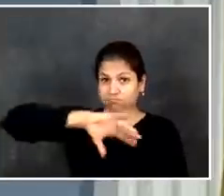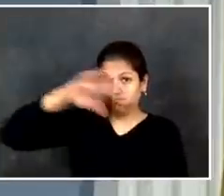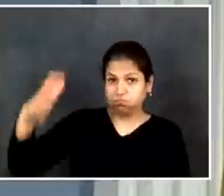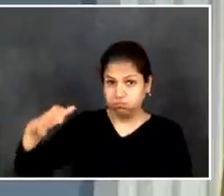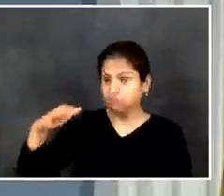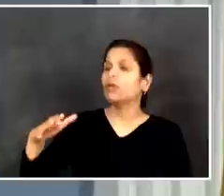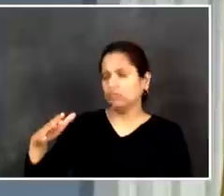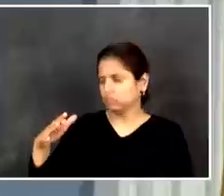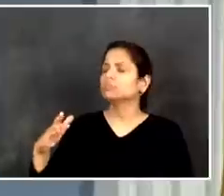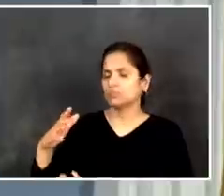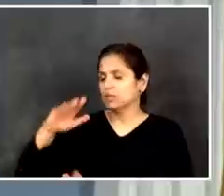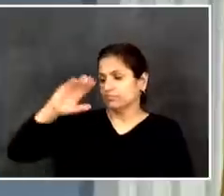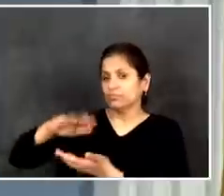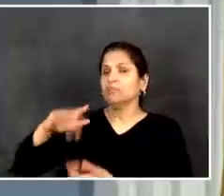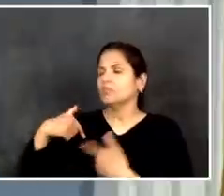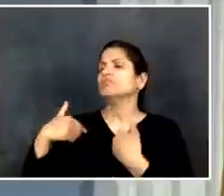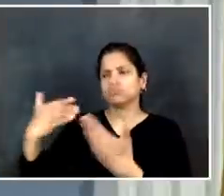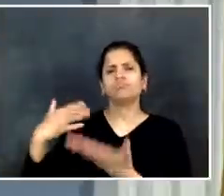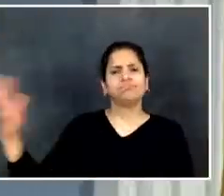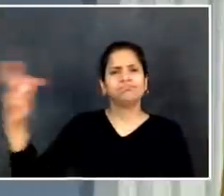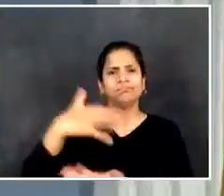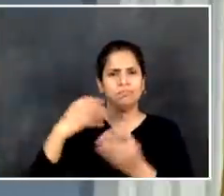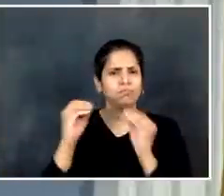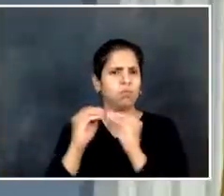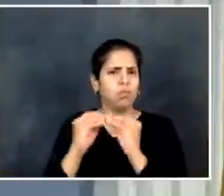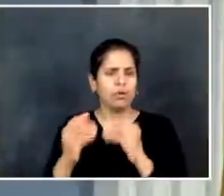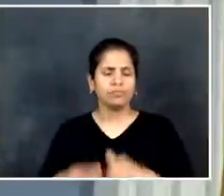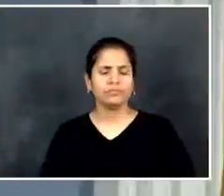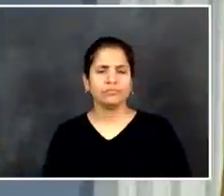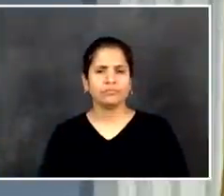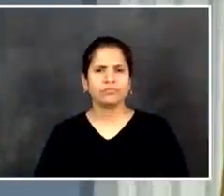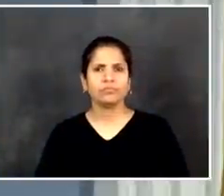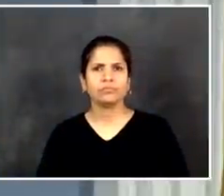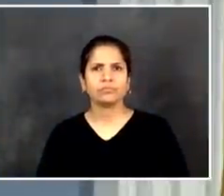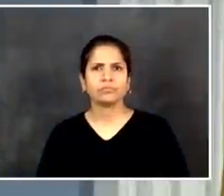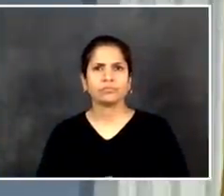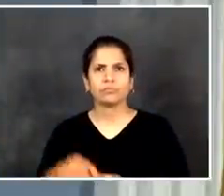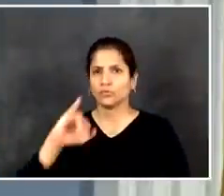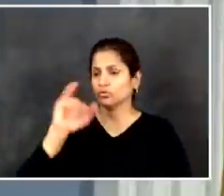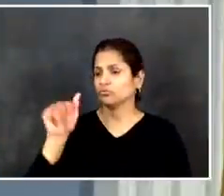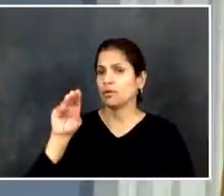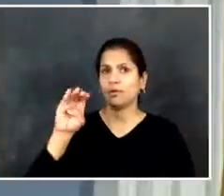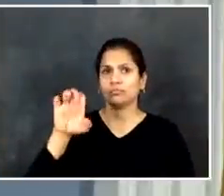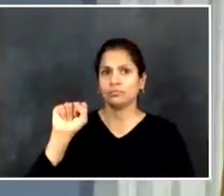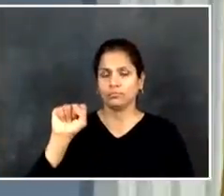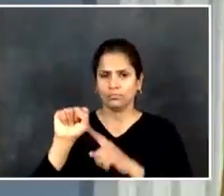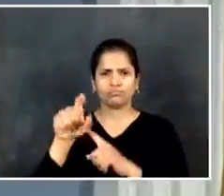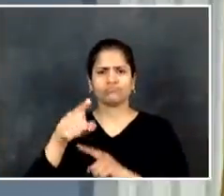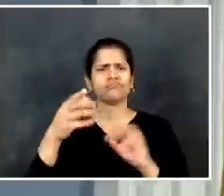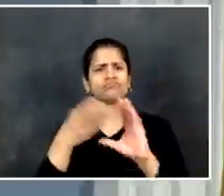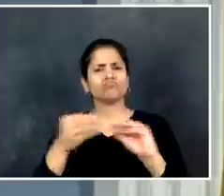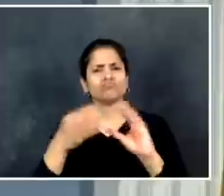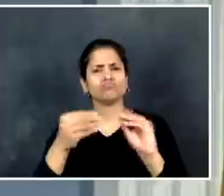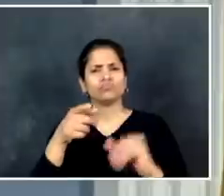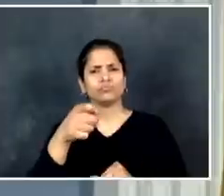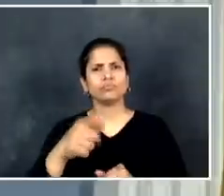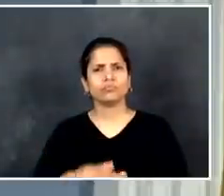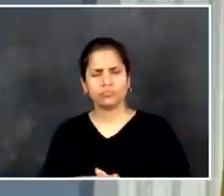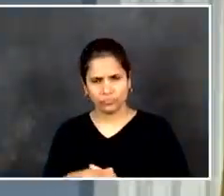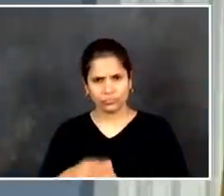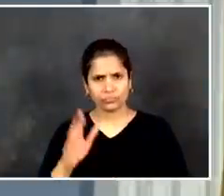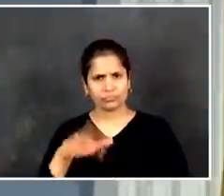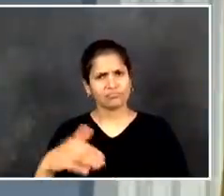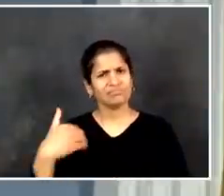tremendous progress. We've had a number of our partners sign contracts with us, and we are well on our pathway to being able to